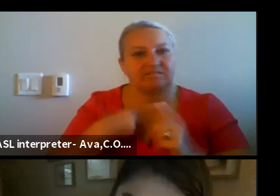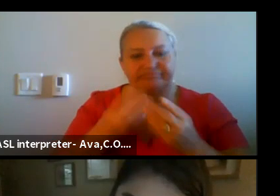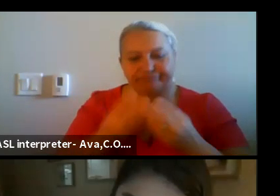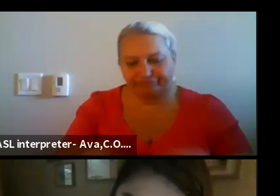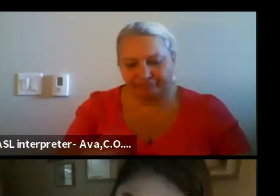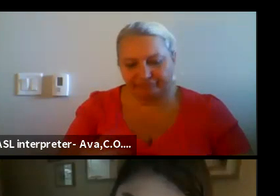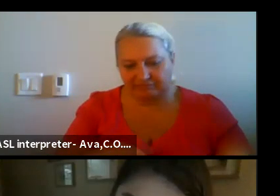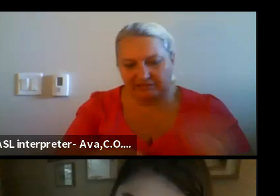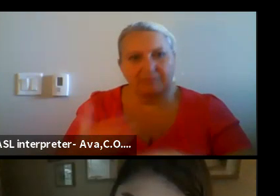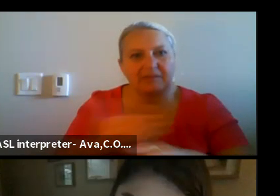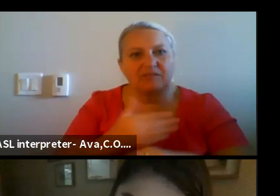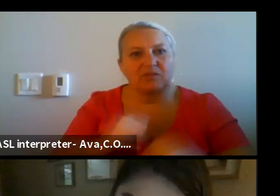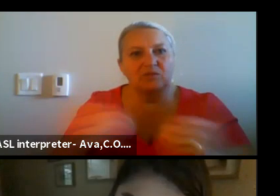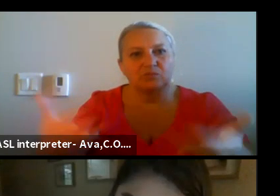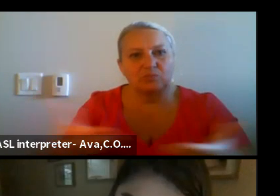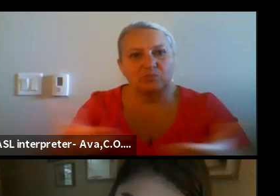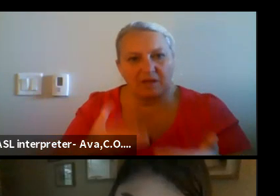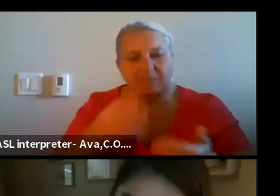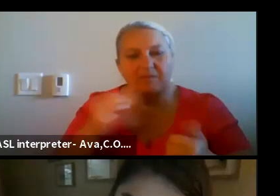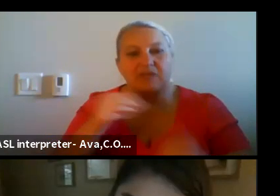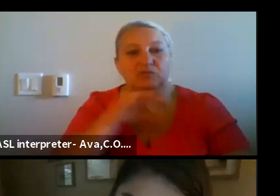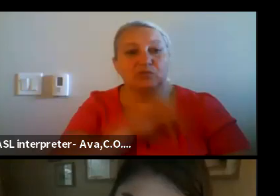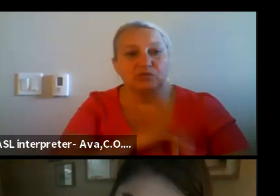welcome, useful, and then.